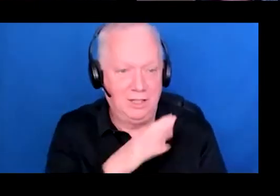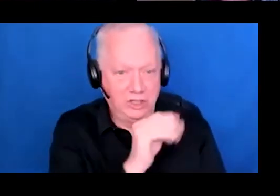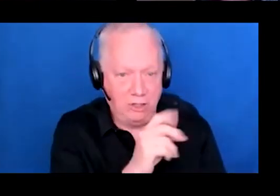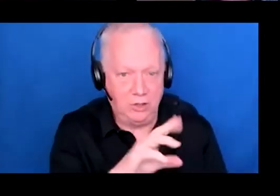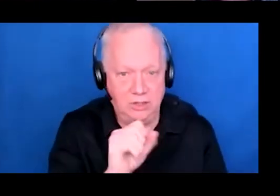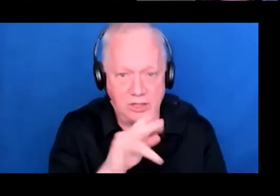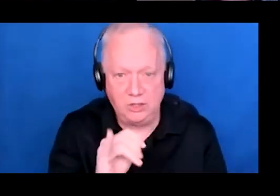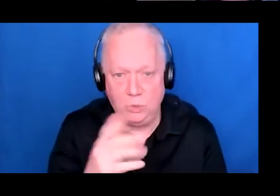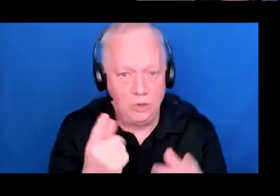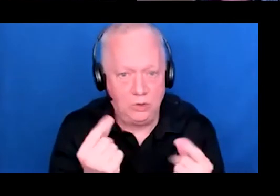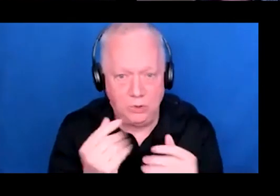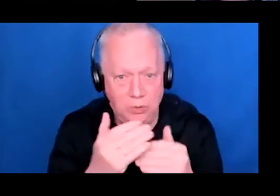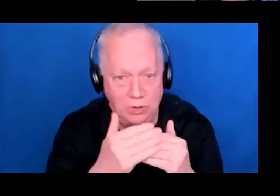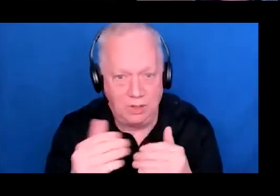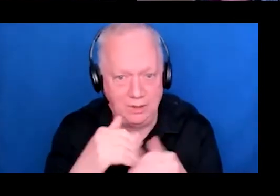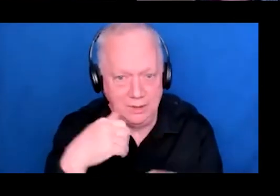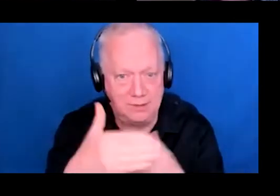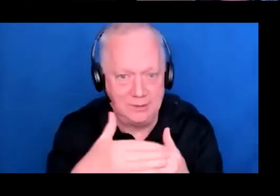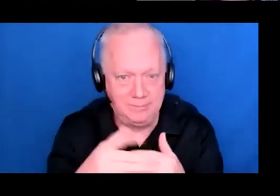Sachi? What are you going to work on?